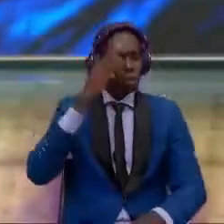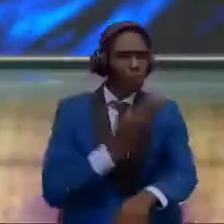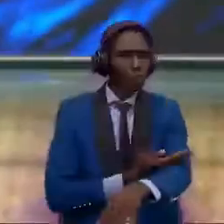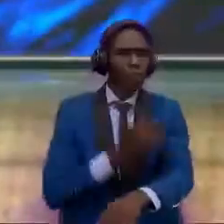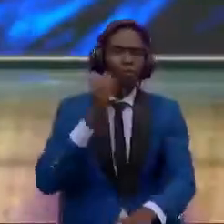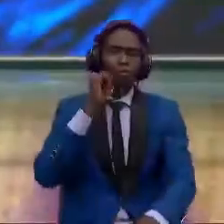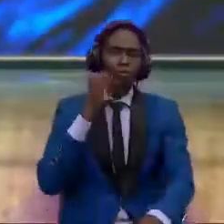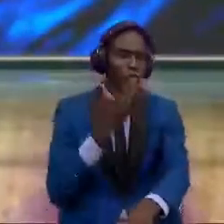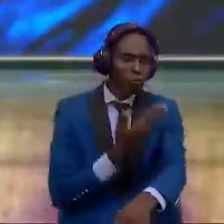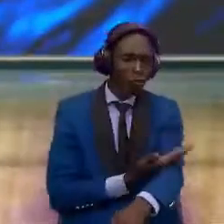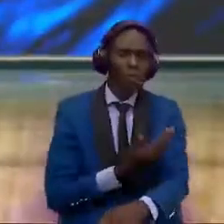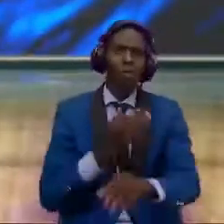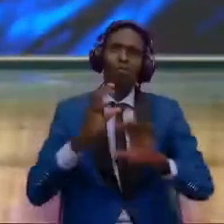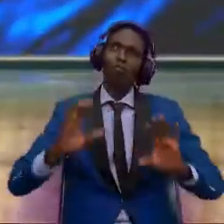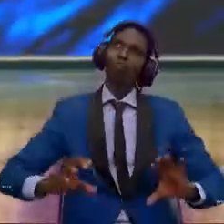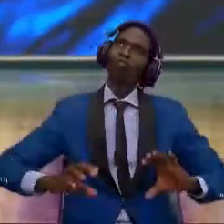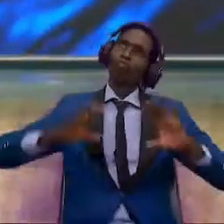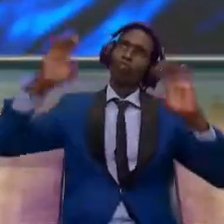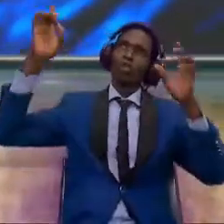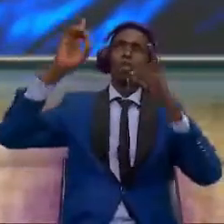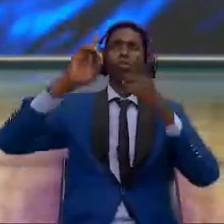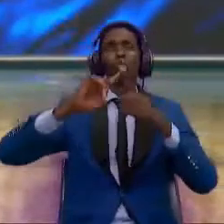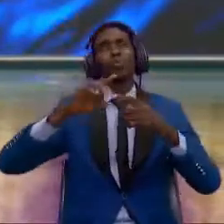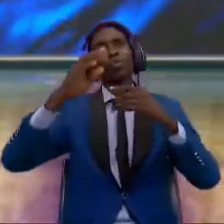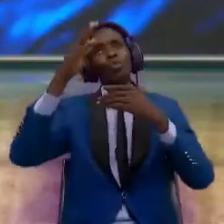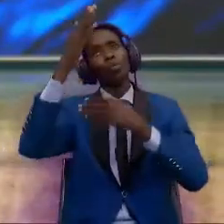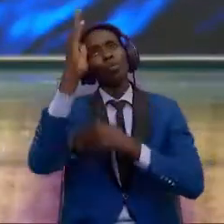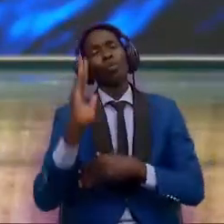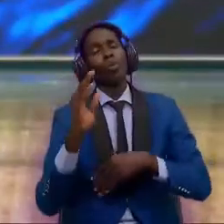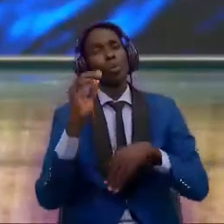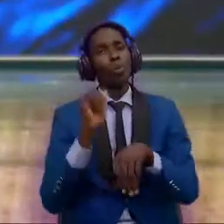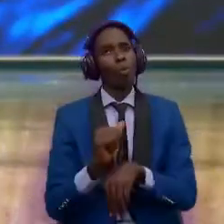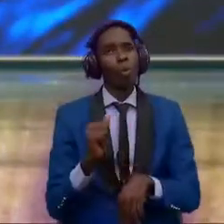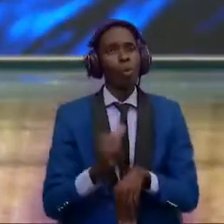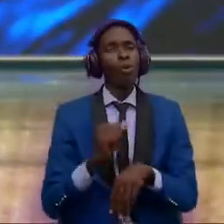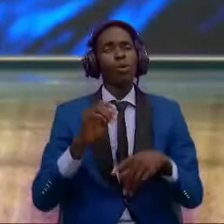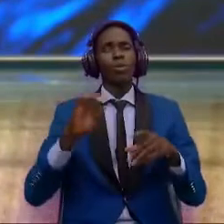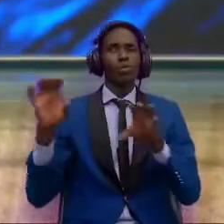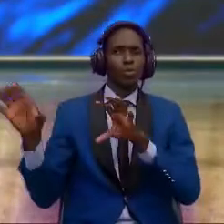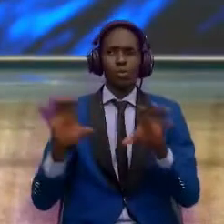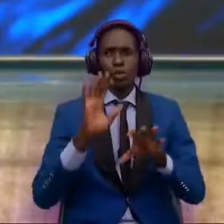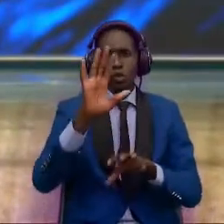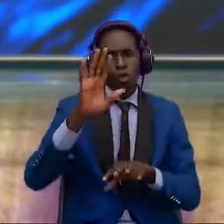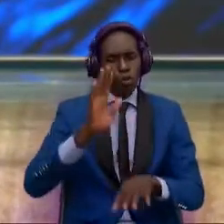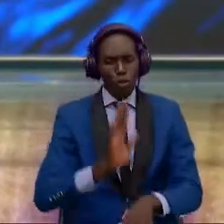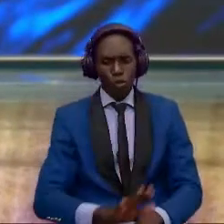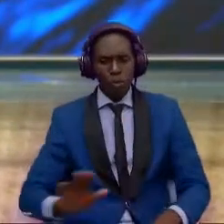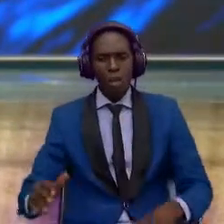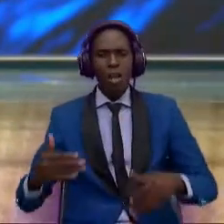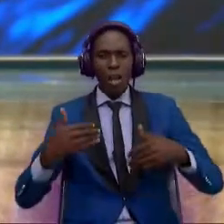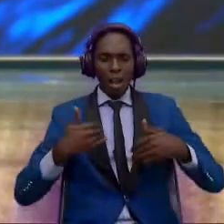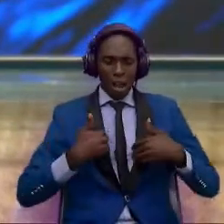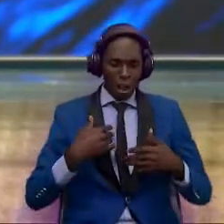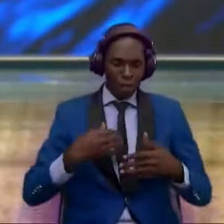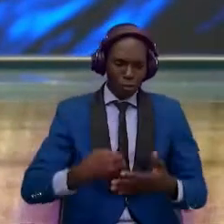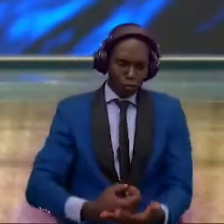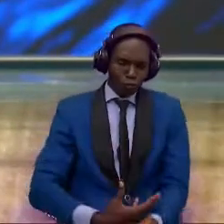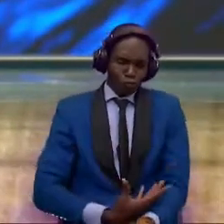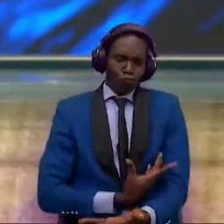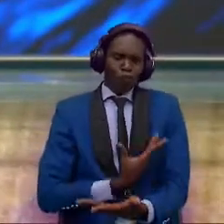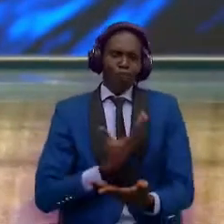Timothy having a Christian influence, salvation influence, scriptural